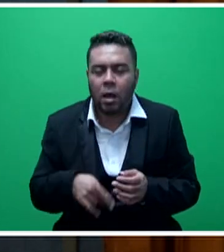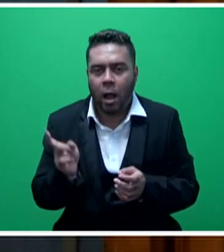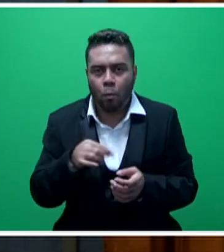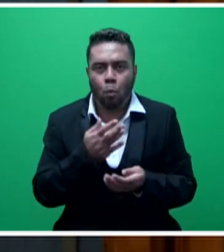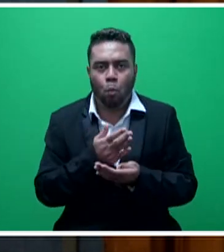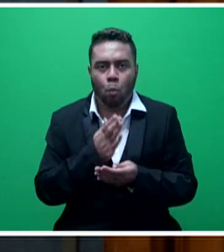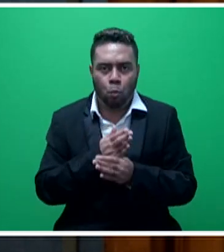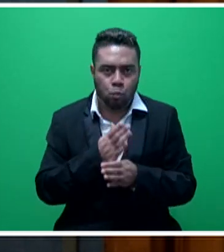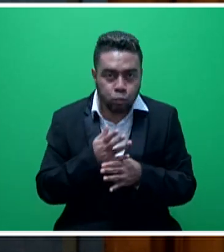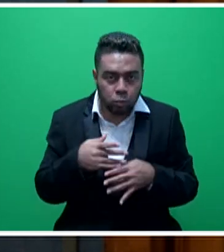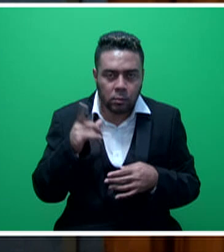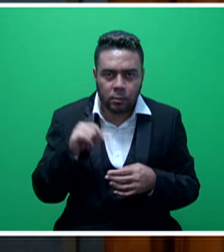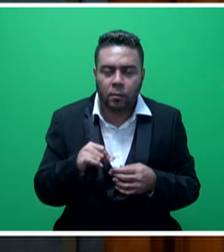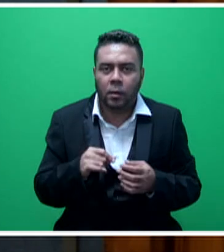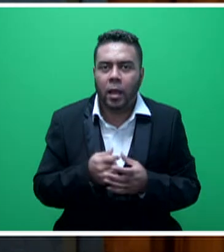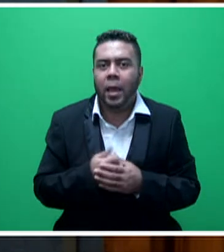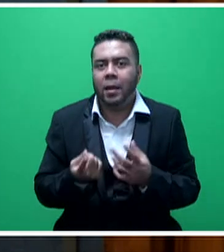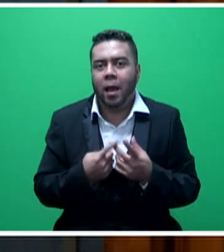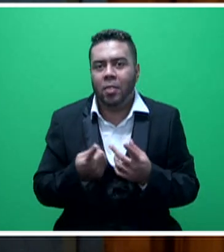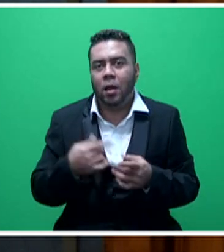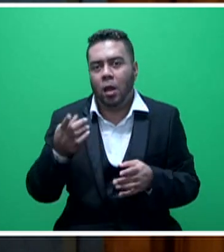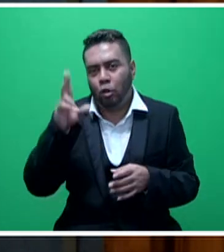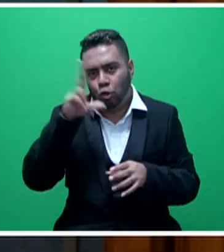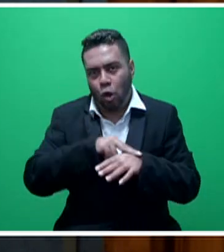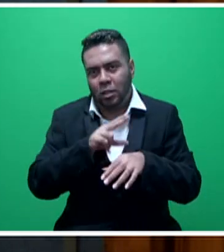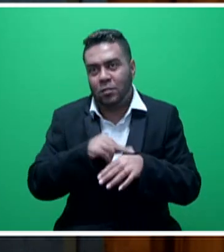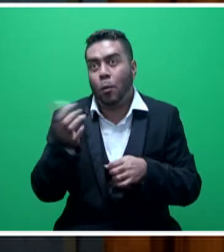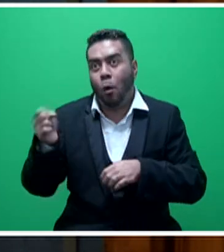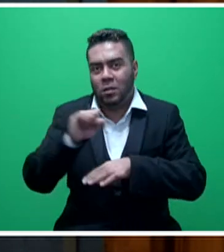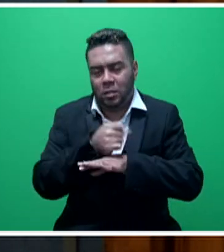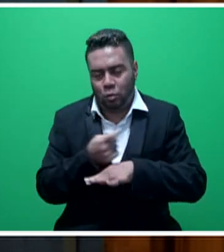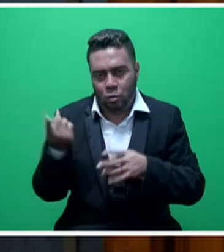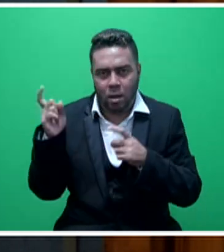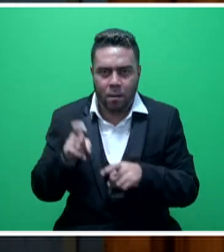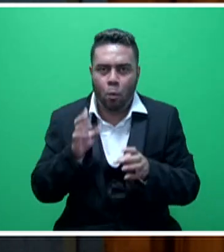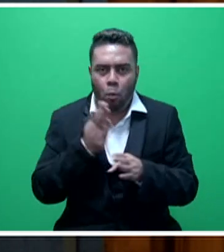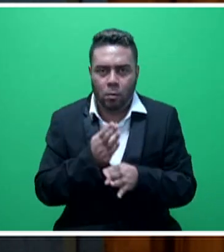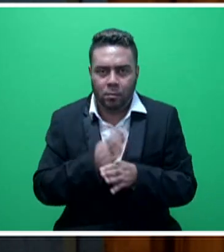overseas, and locum arrangements to support the health sector. There has been a